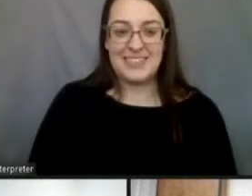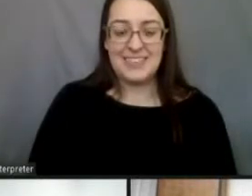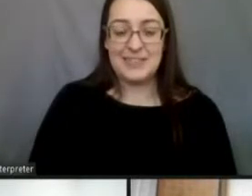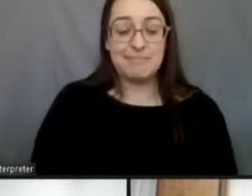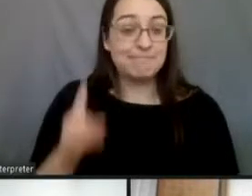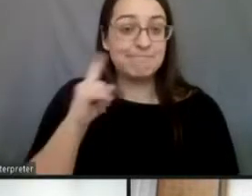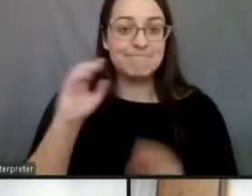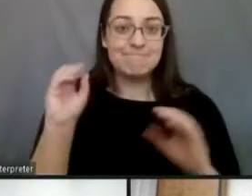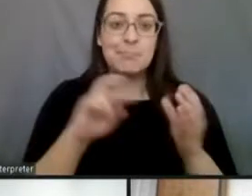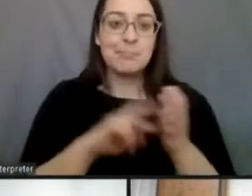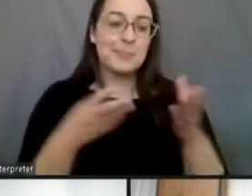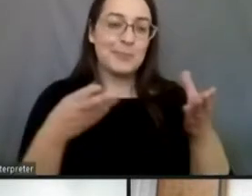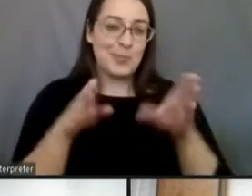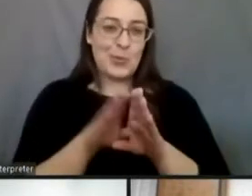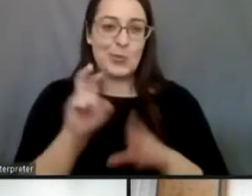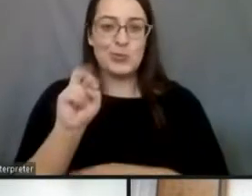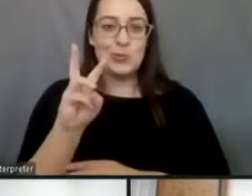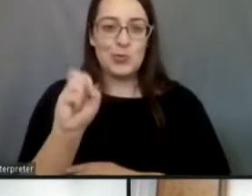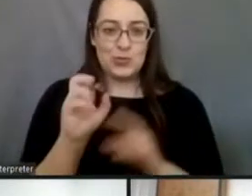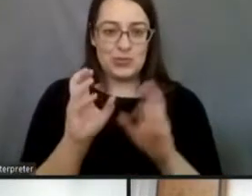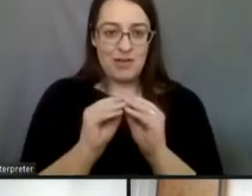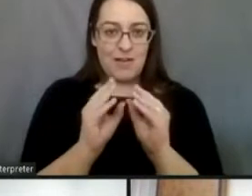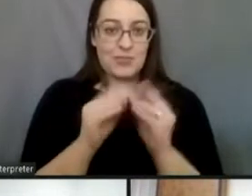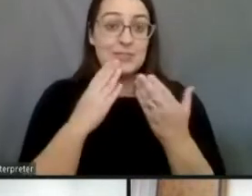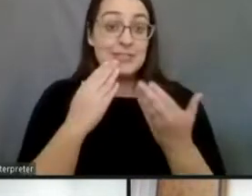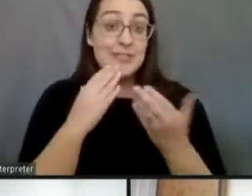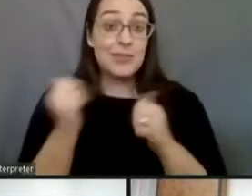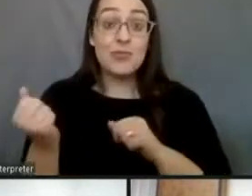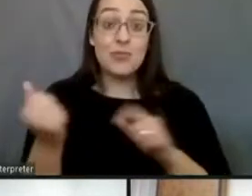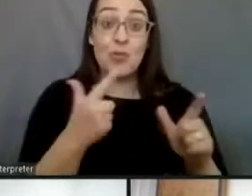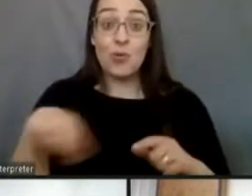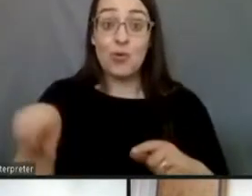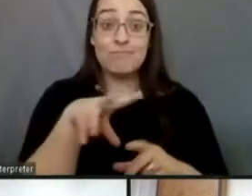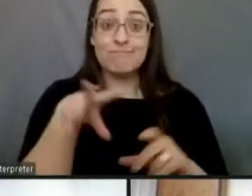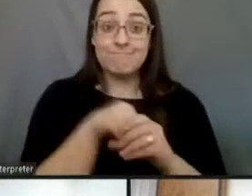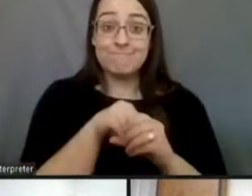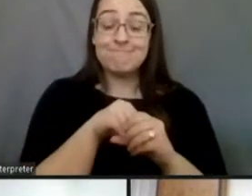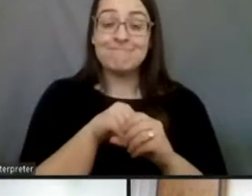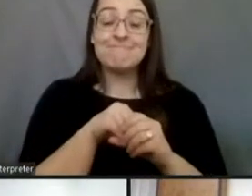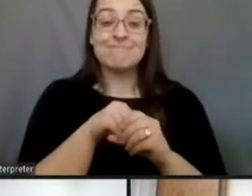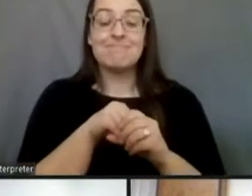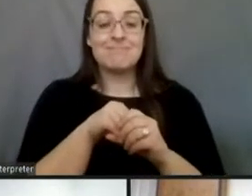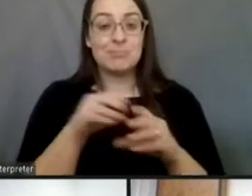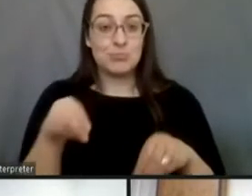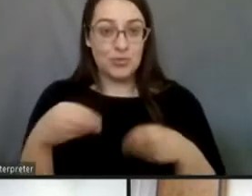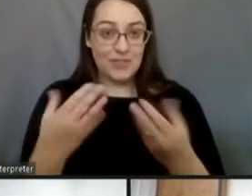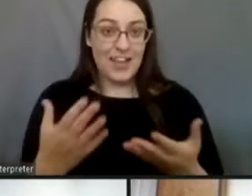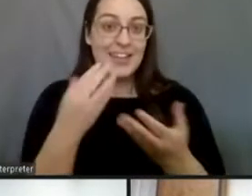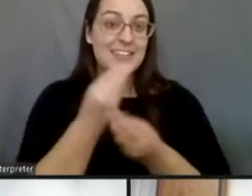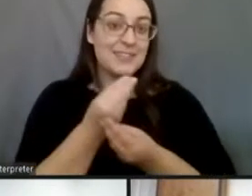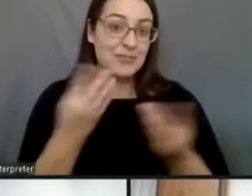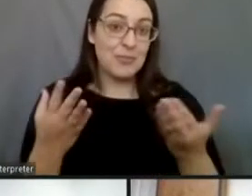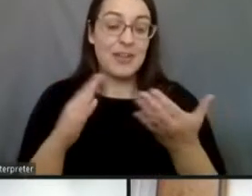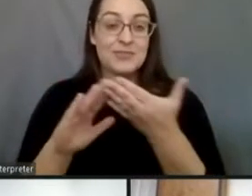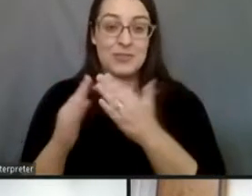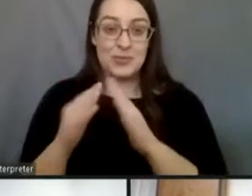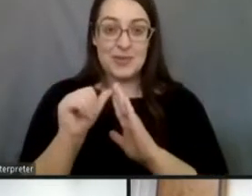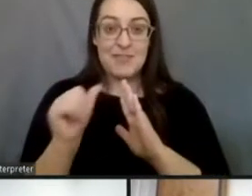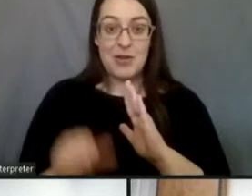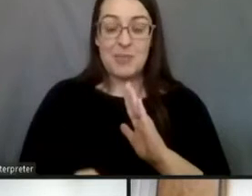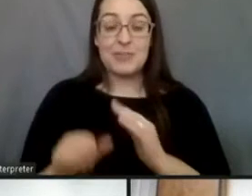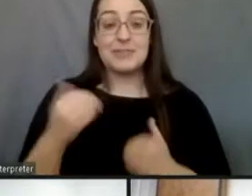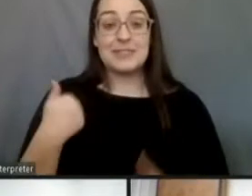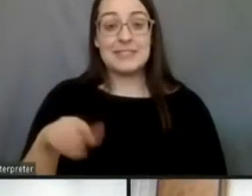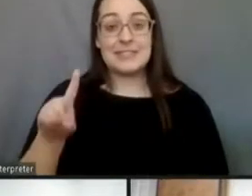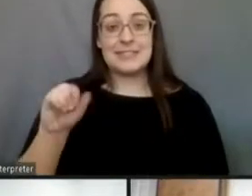Hearing nothing, that will conclude today's news conference. I want to thank all of our panel members for being in attendance today, providing this information to the community. This is